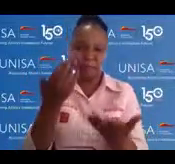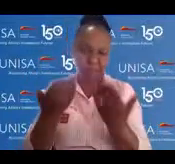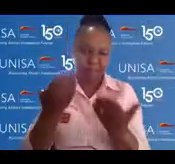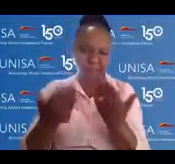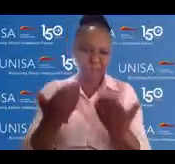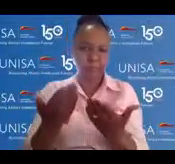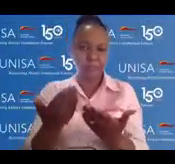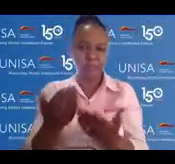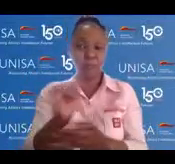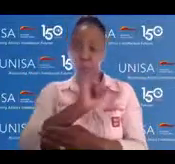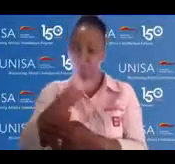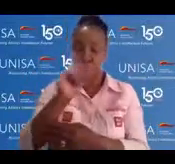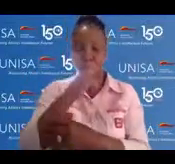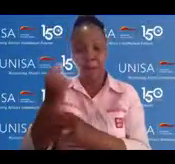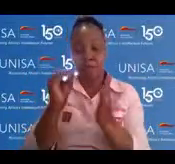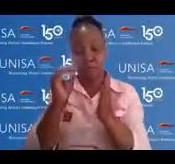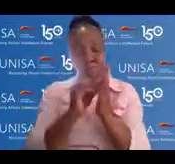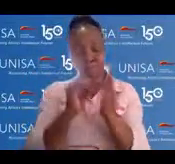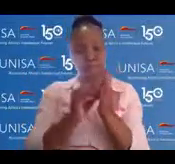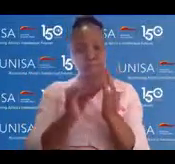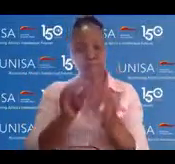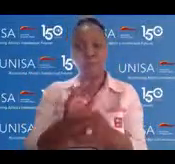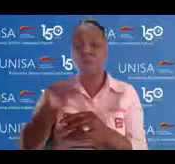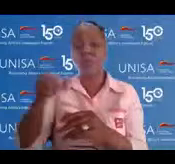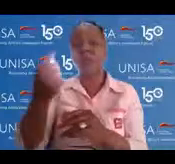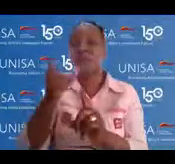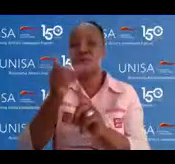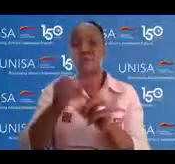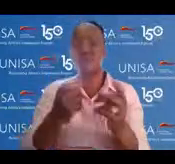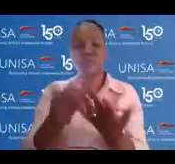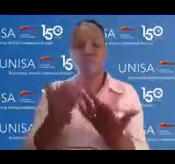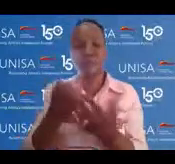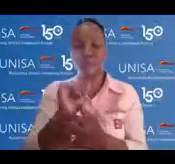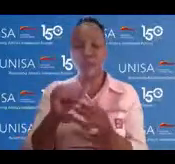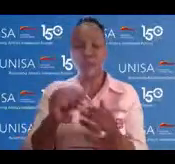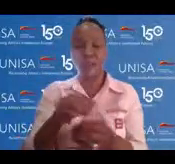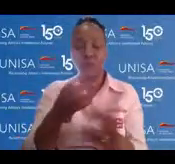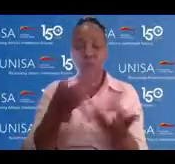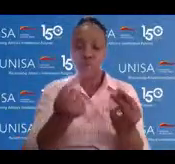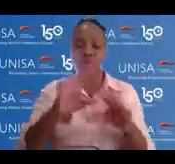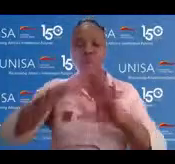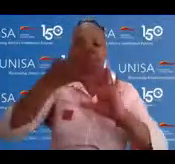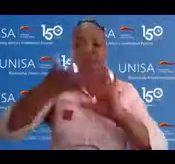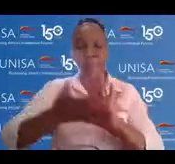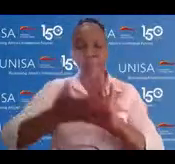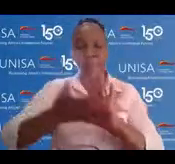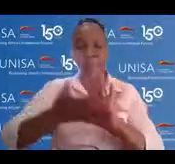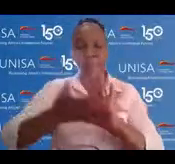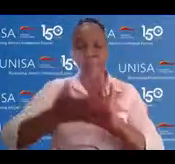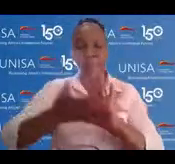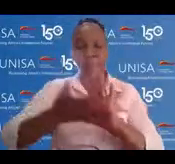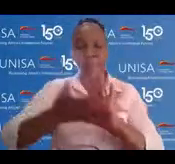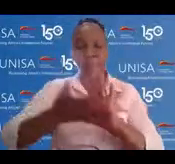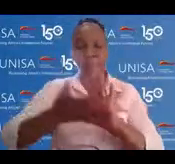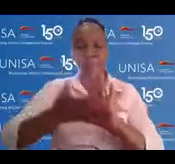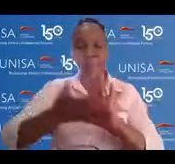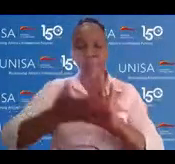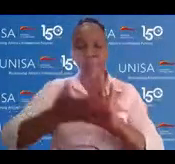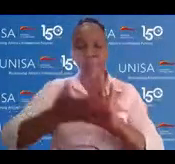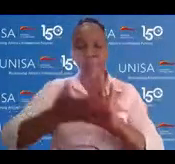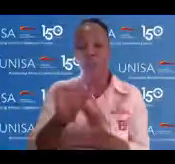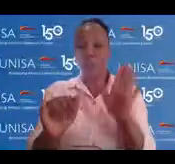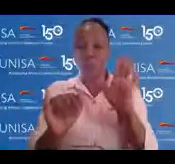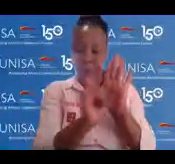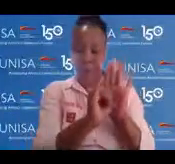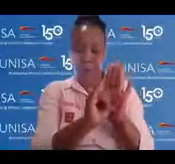Jerry Masedi. Just to be on the safe side, when you do everything, use what's up here on your ID so that